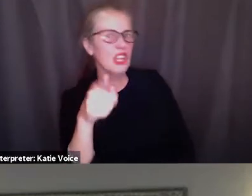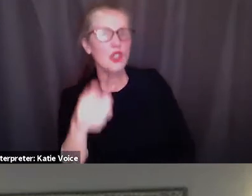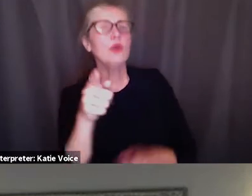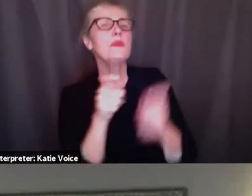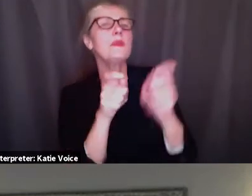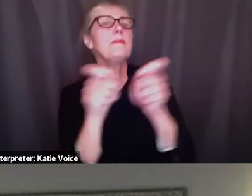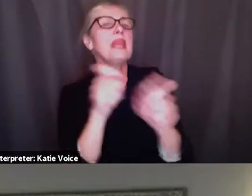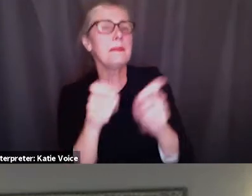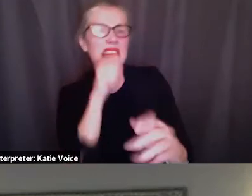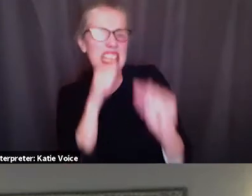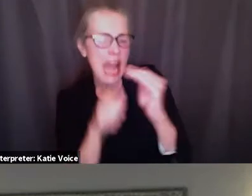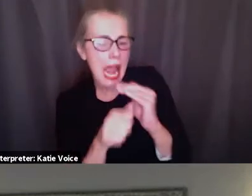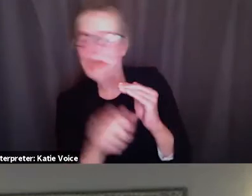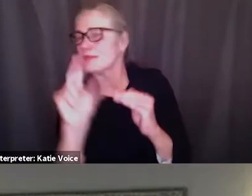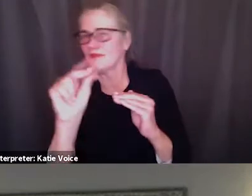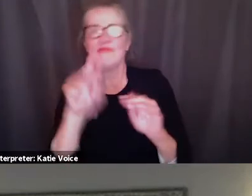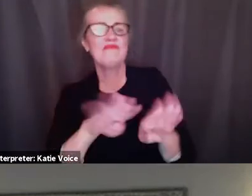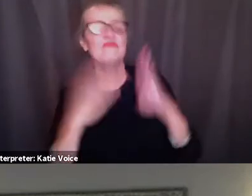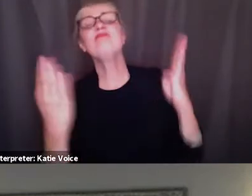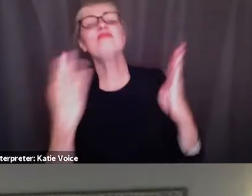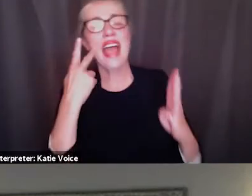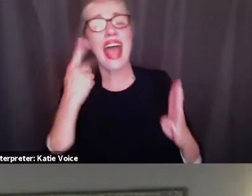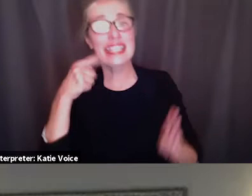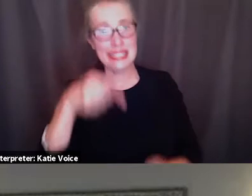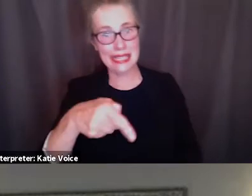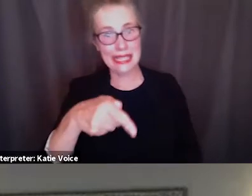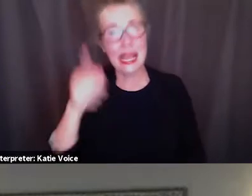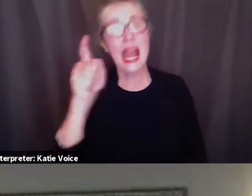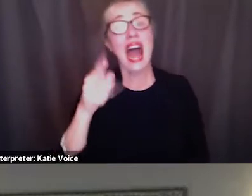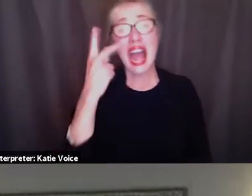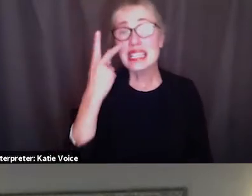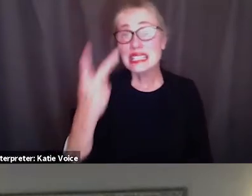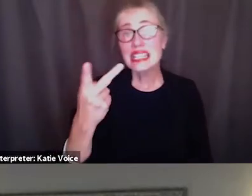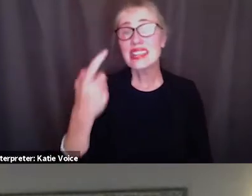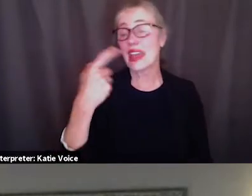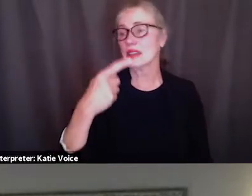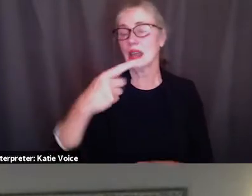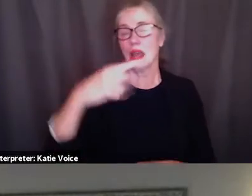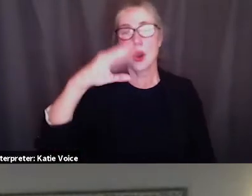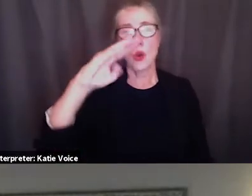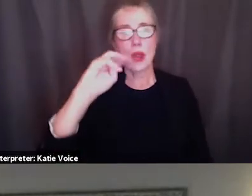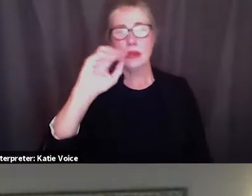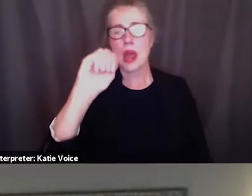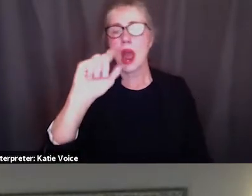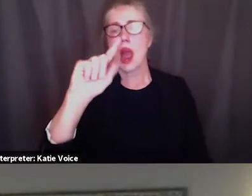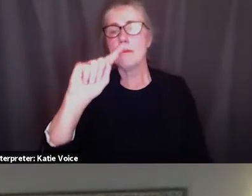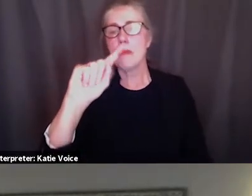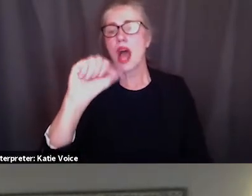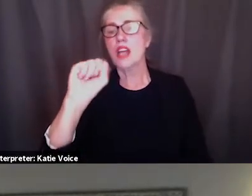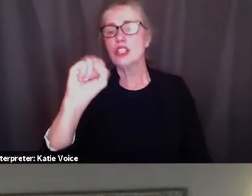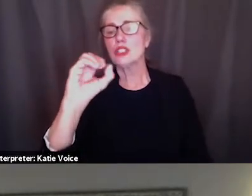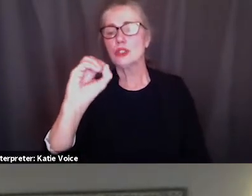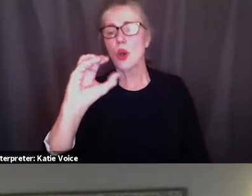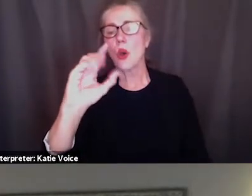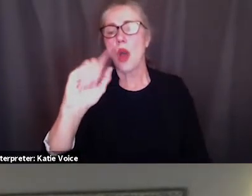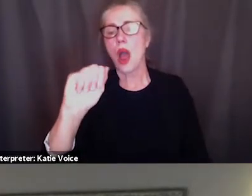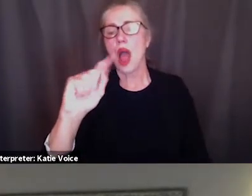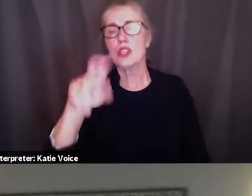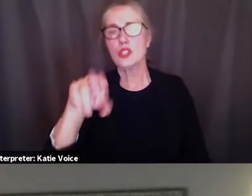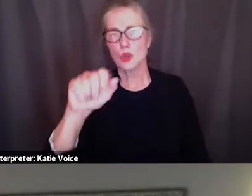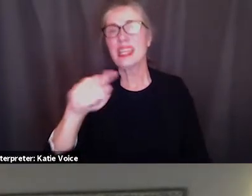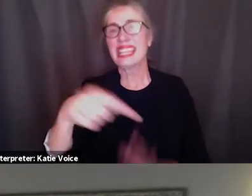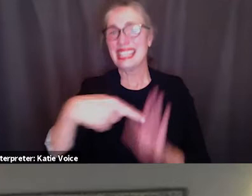I see the perception. You know, when Matsuoka came in, he gave perception studies all the time, not to fix